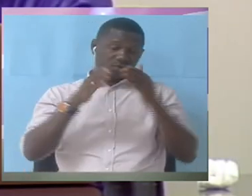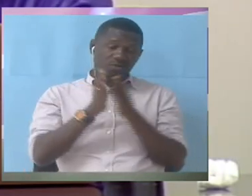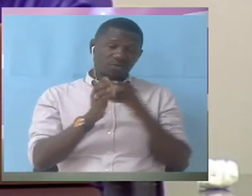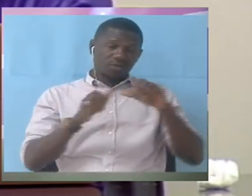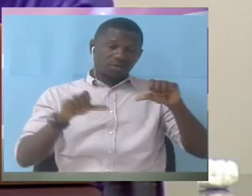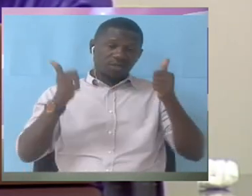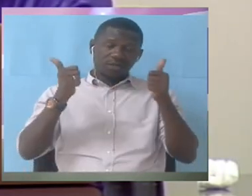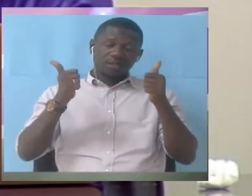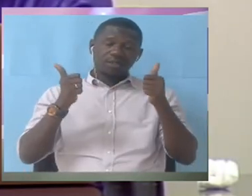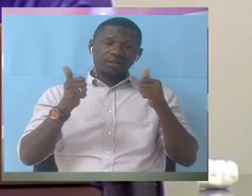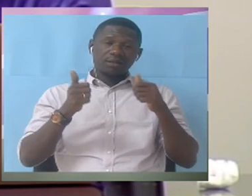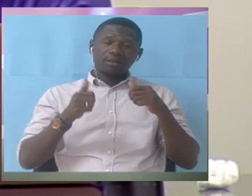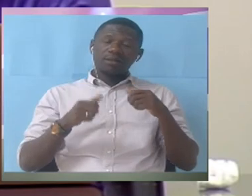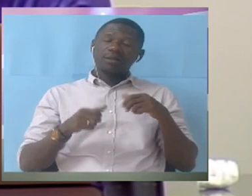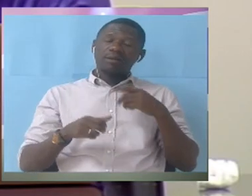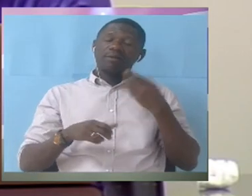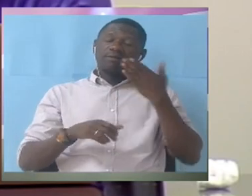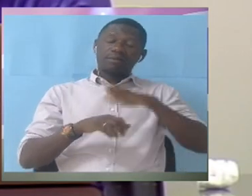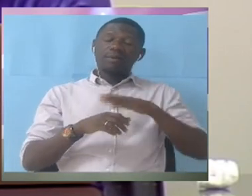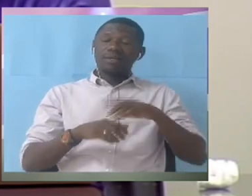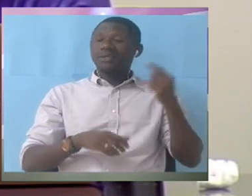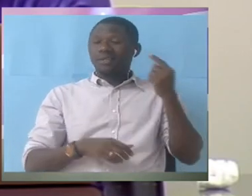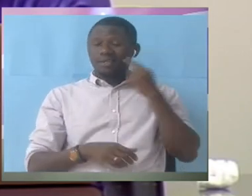the incident of that day